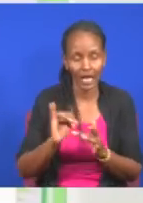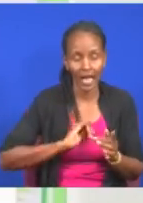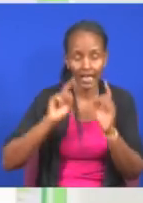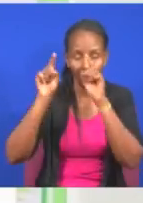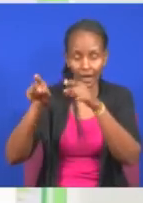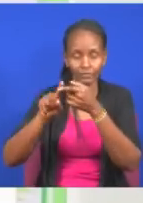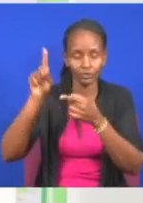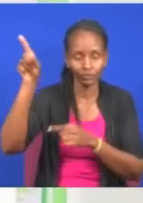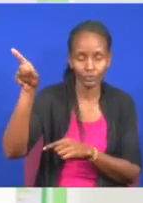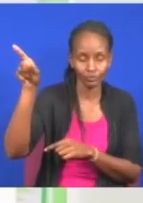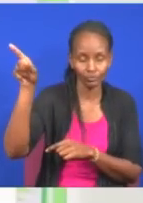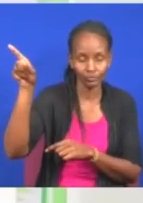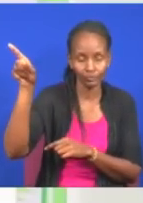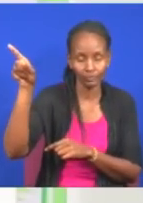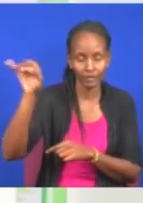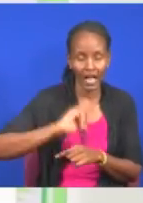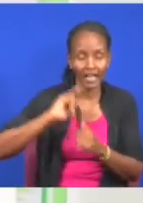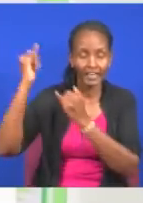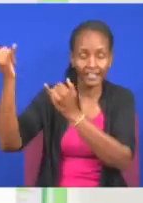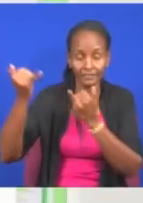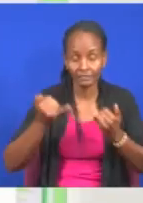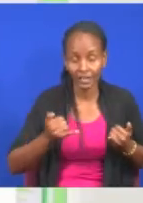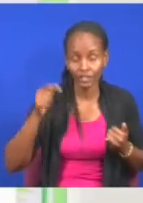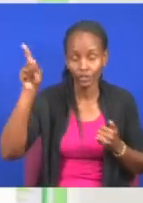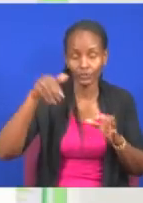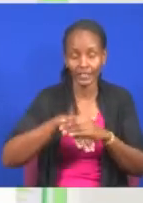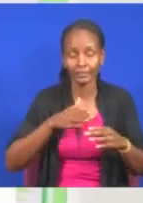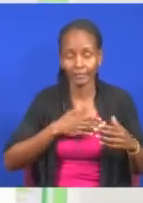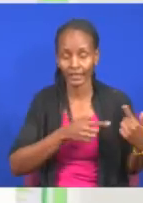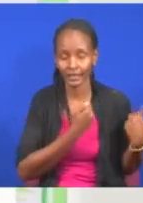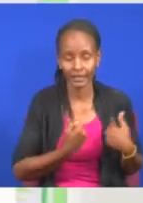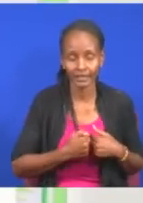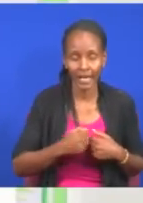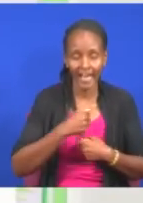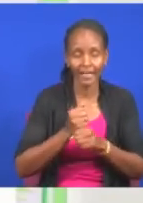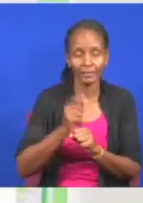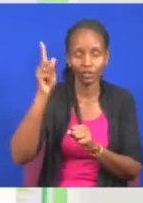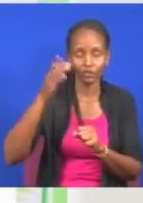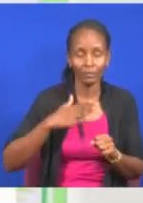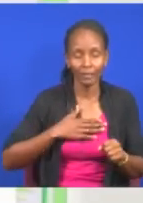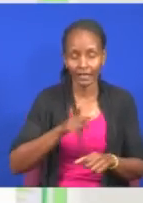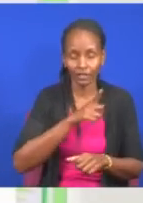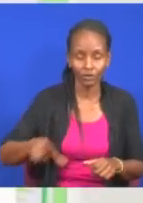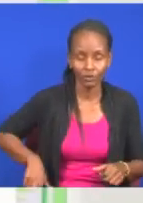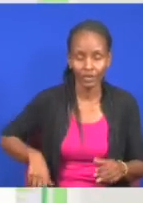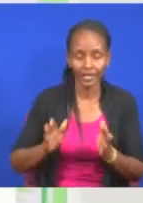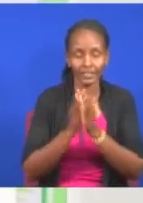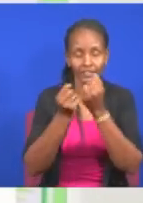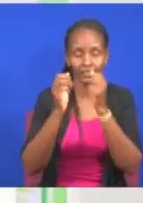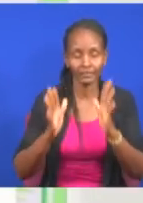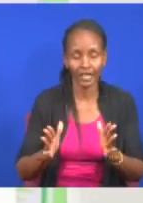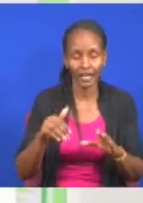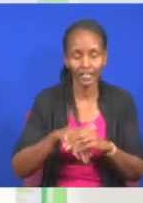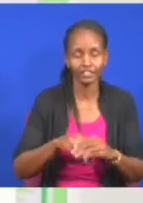you. I invite you in my heart. I make you my Lord and Savior.